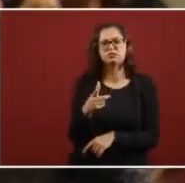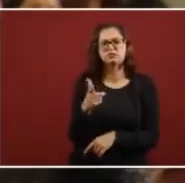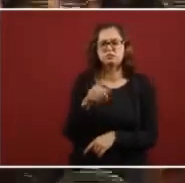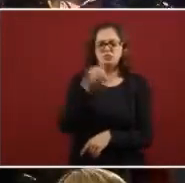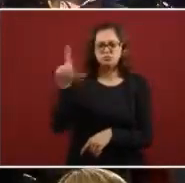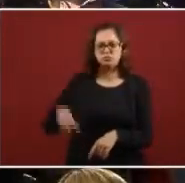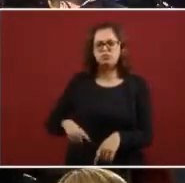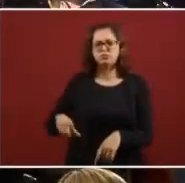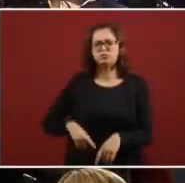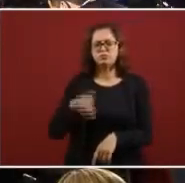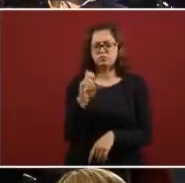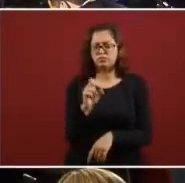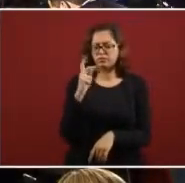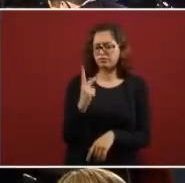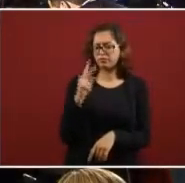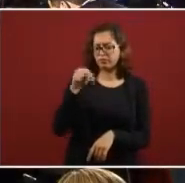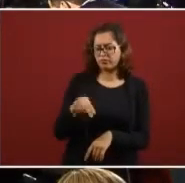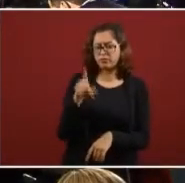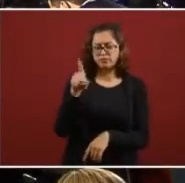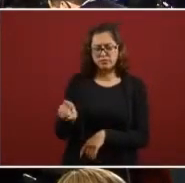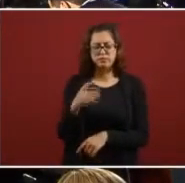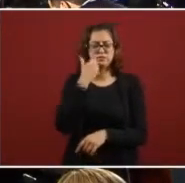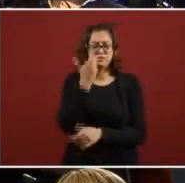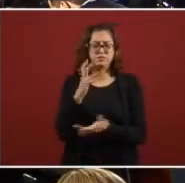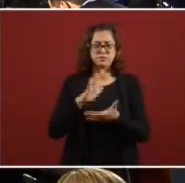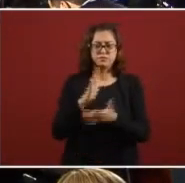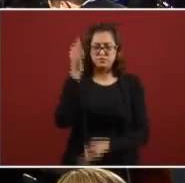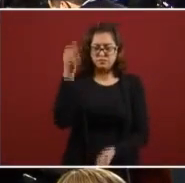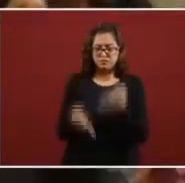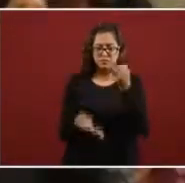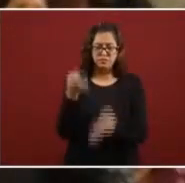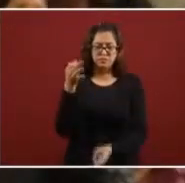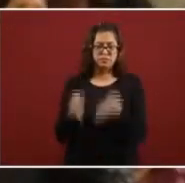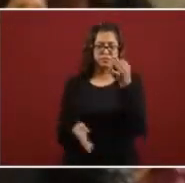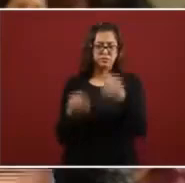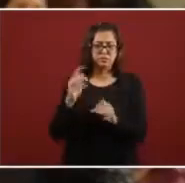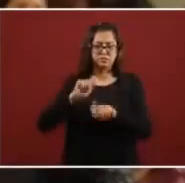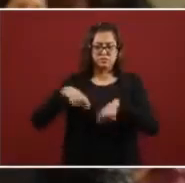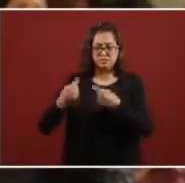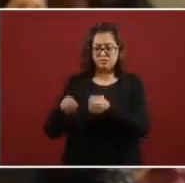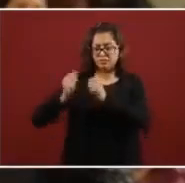Oh, so it's taxes. So it's taxes.